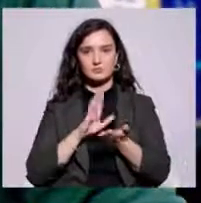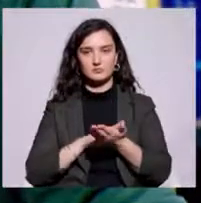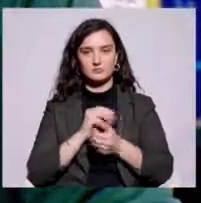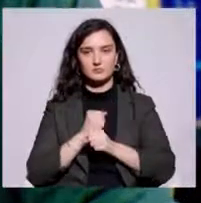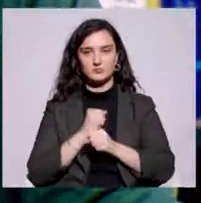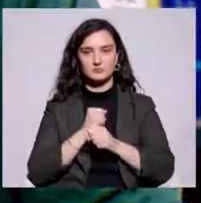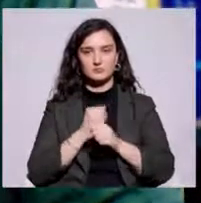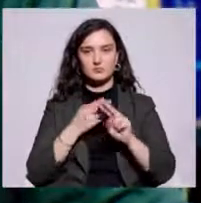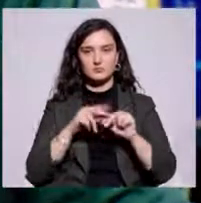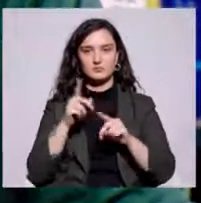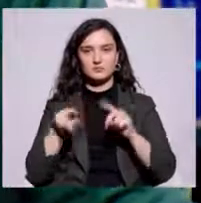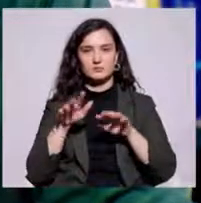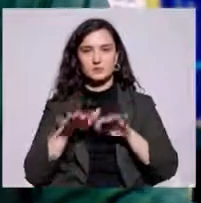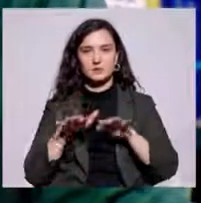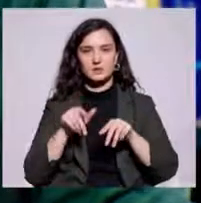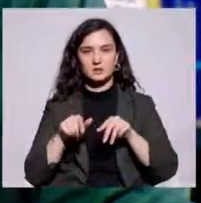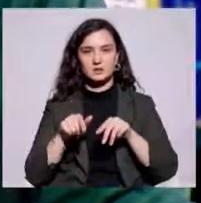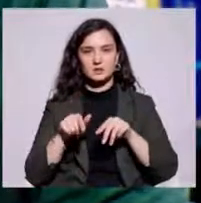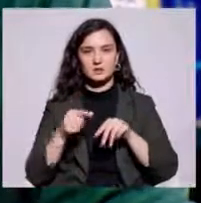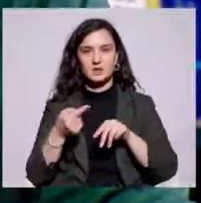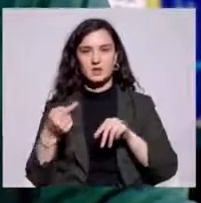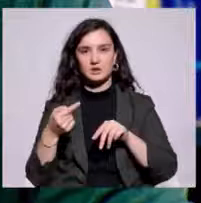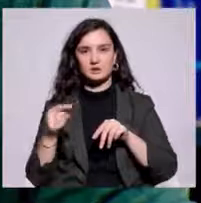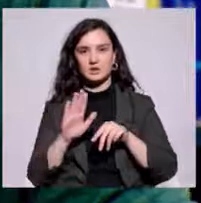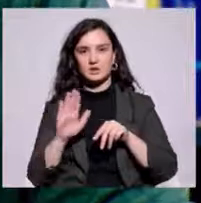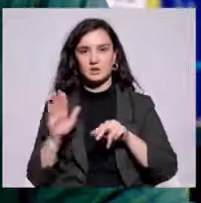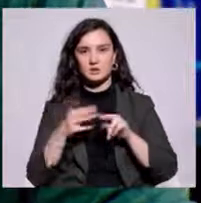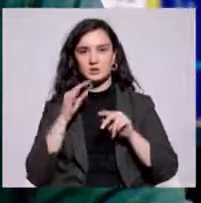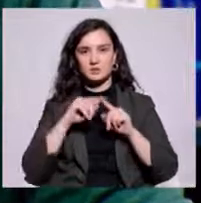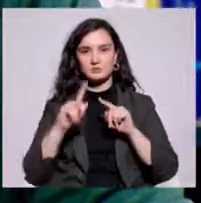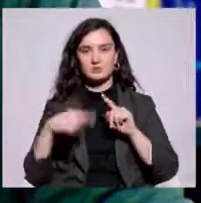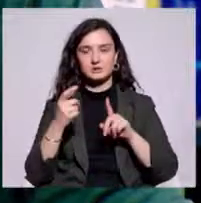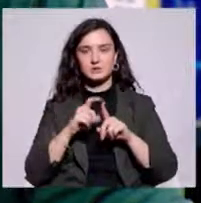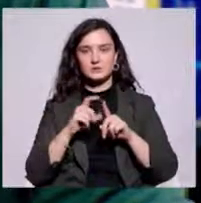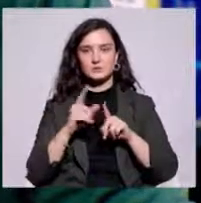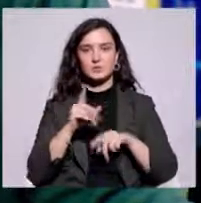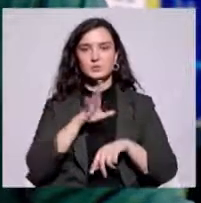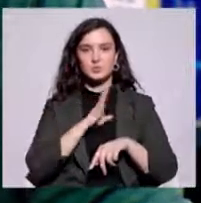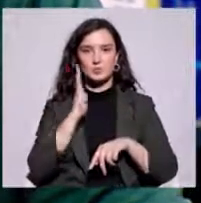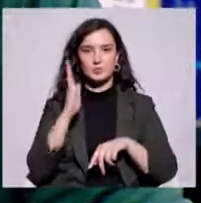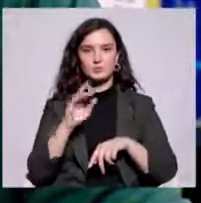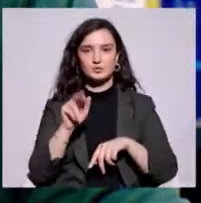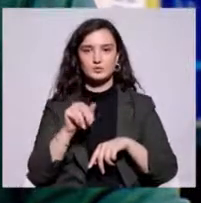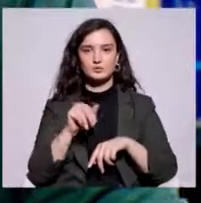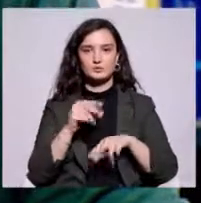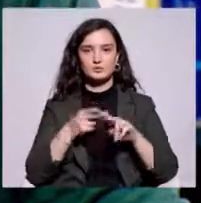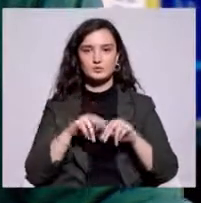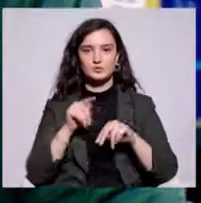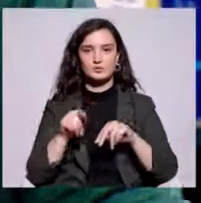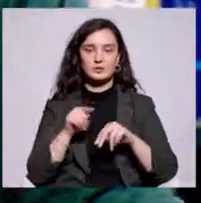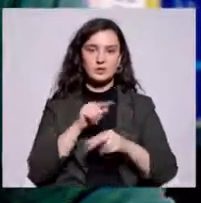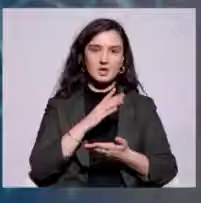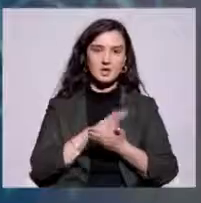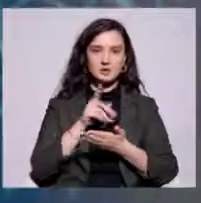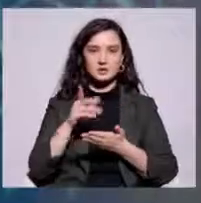notice that you place the negative not after the verb to be or after all of that there is, there